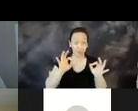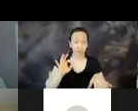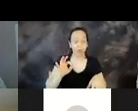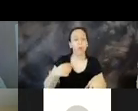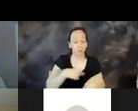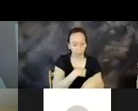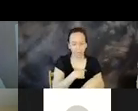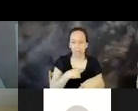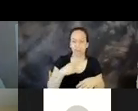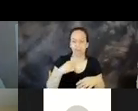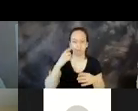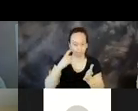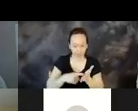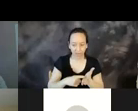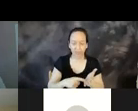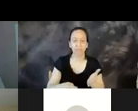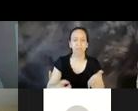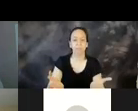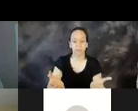devices to be able to respond to public feedback.